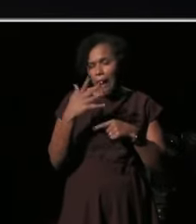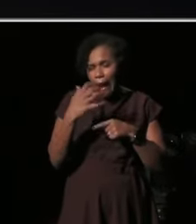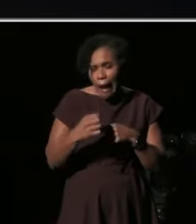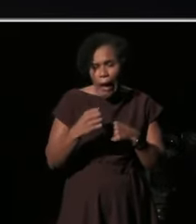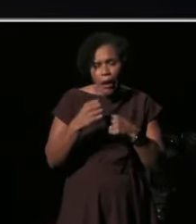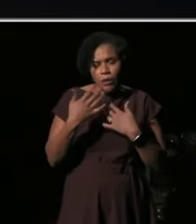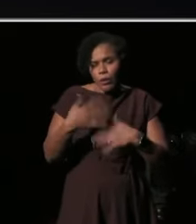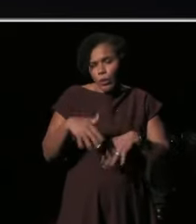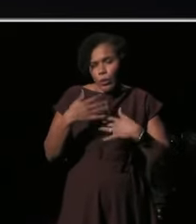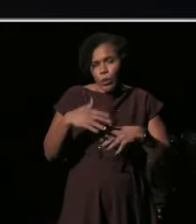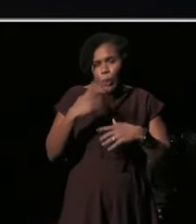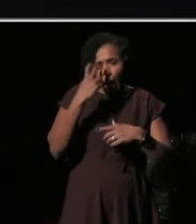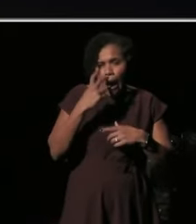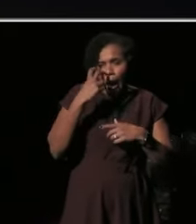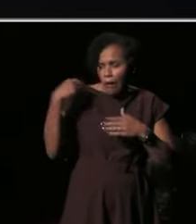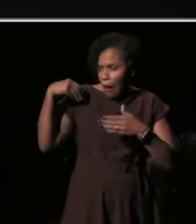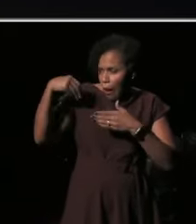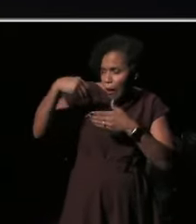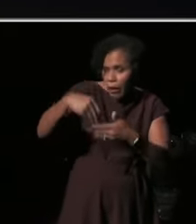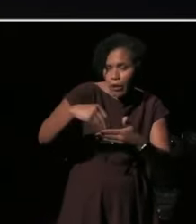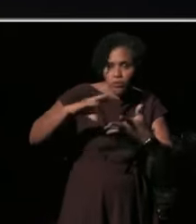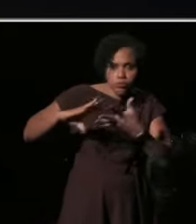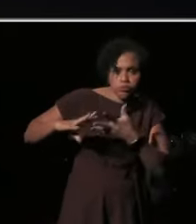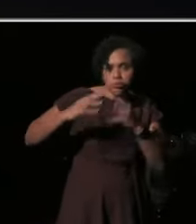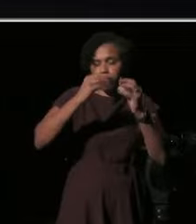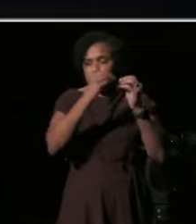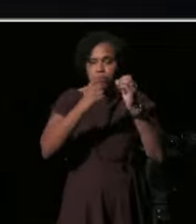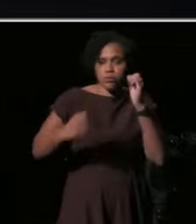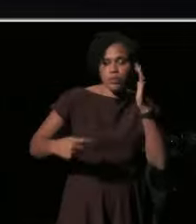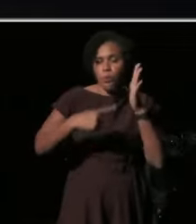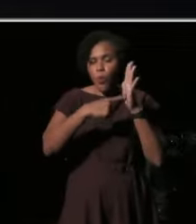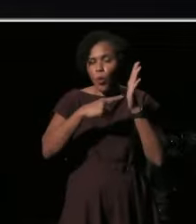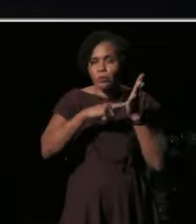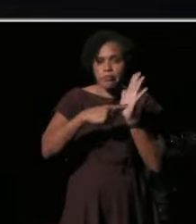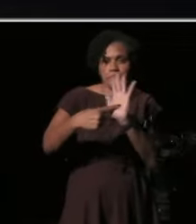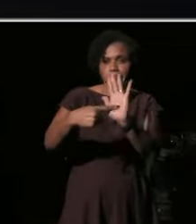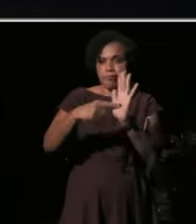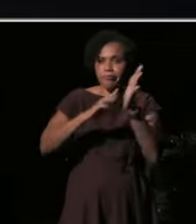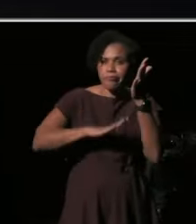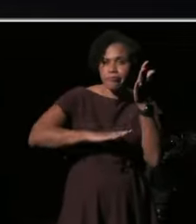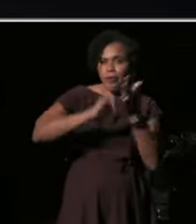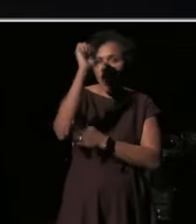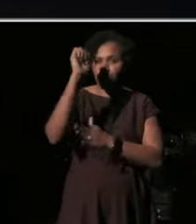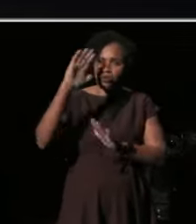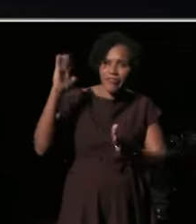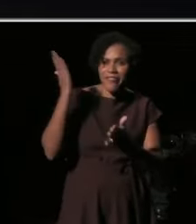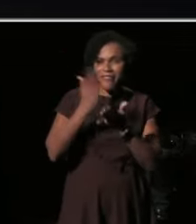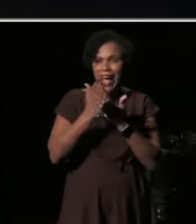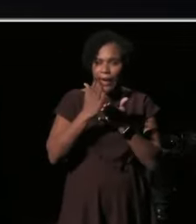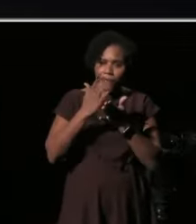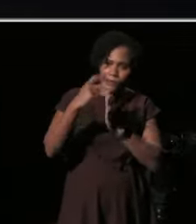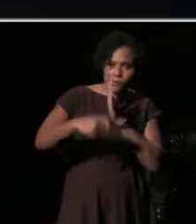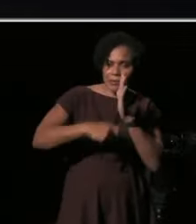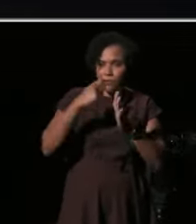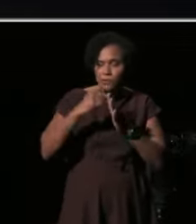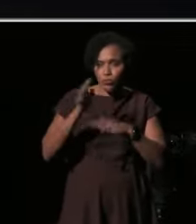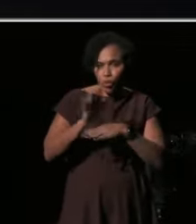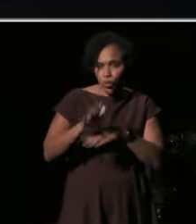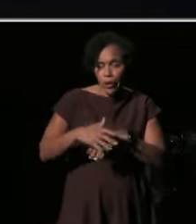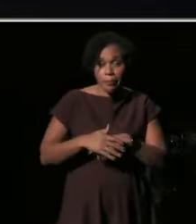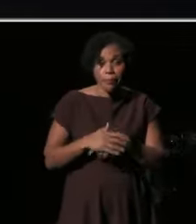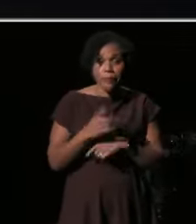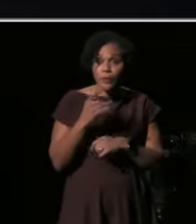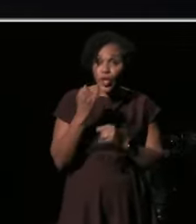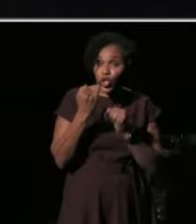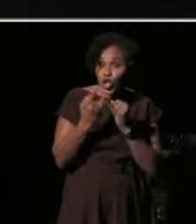archive and touching personal stories to create an important cultural artifact, rather. Shanida,